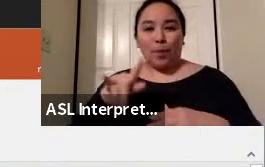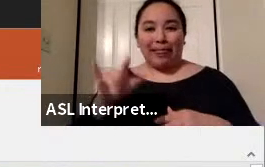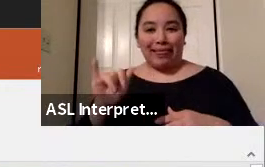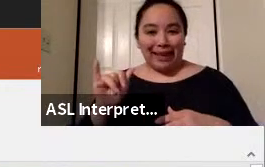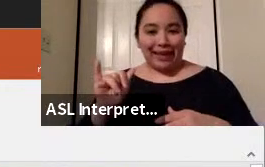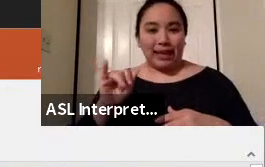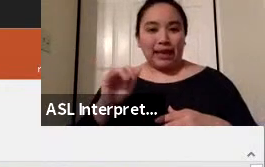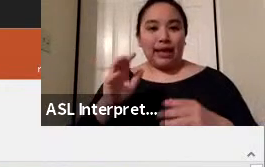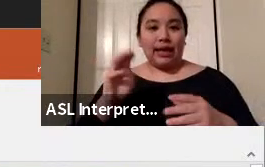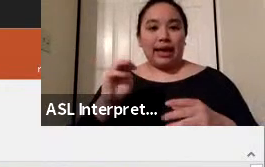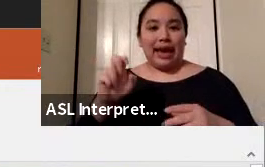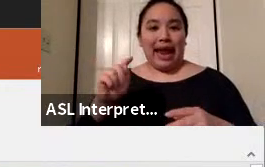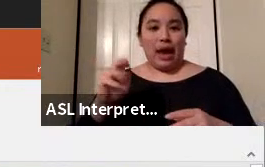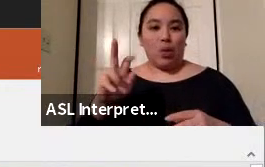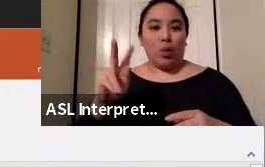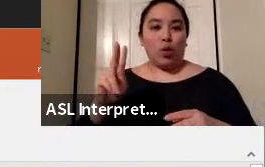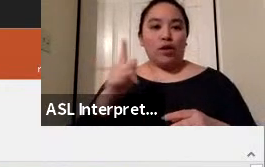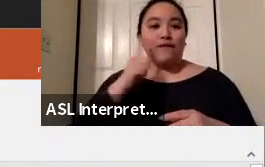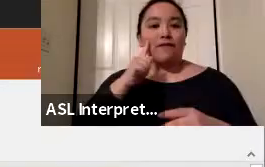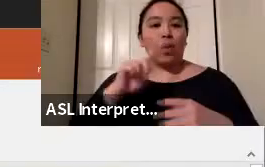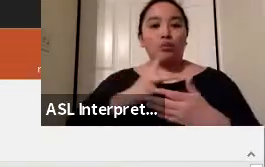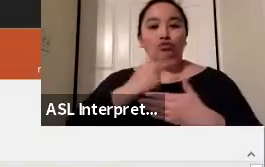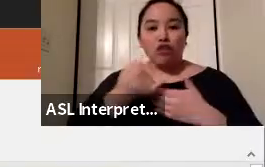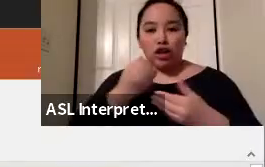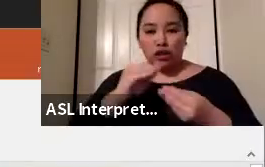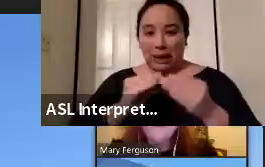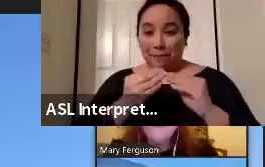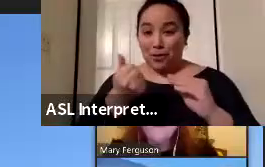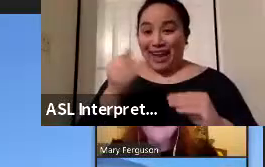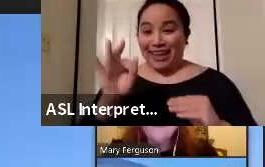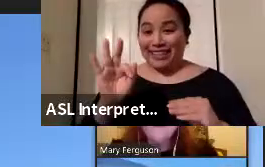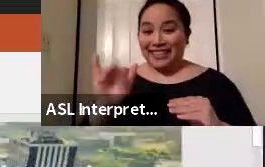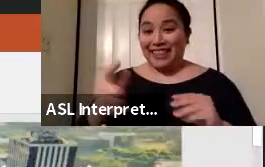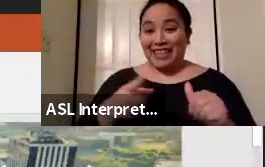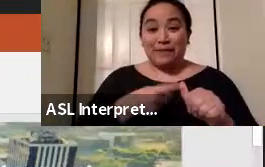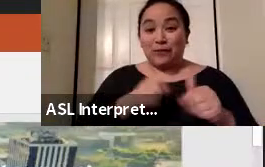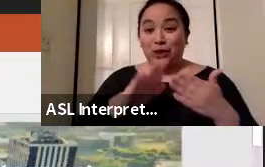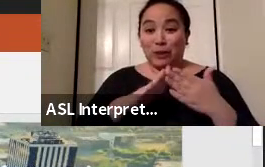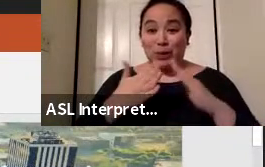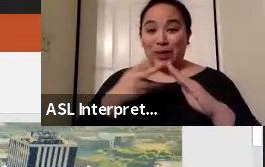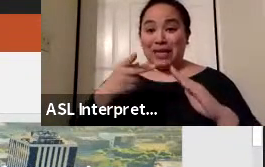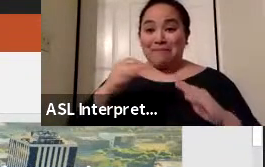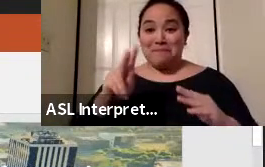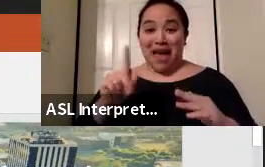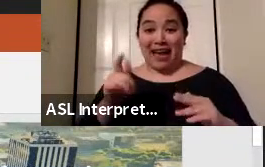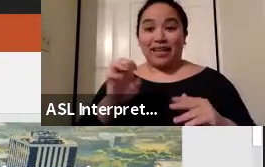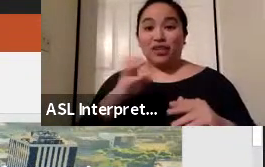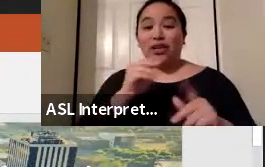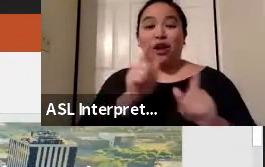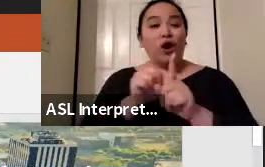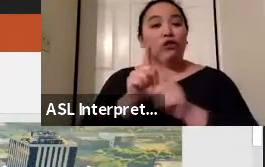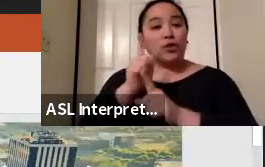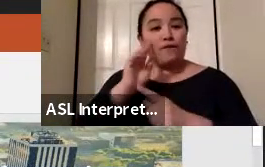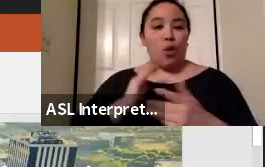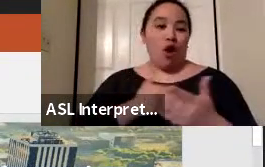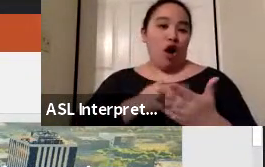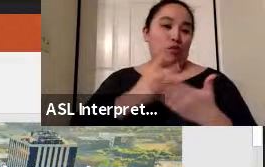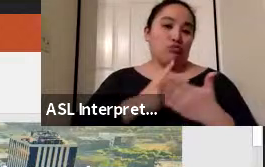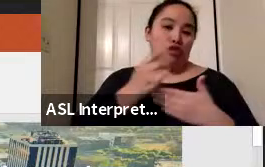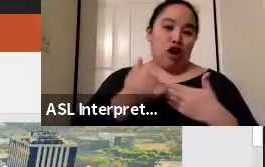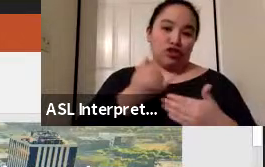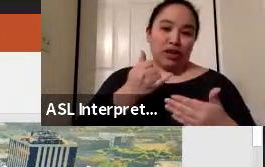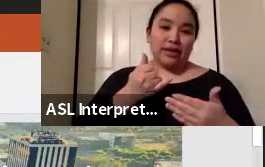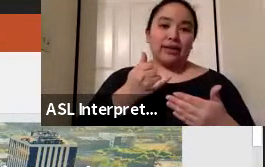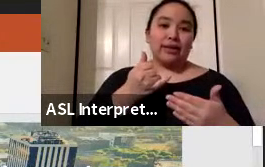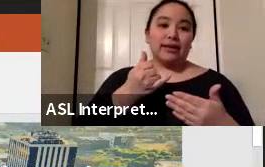19 in the first community approved package. And later our project number was changed. It's now referred to